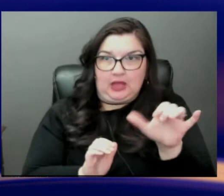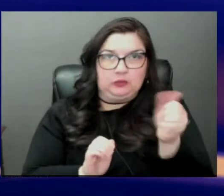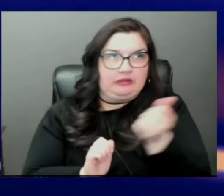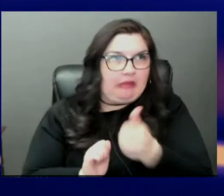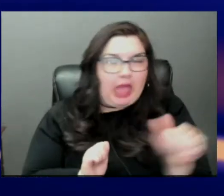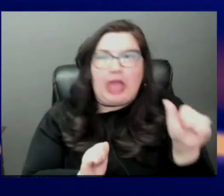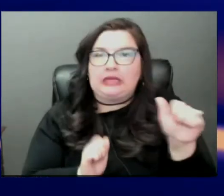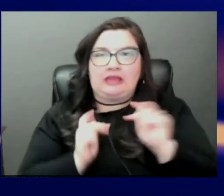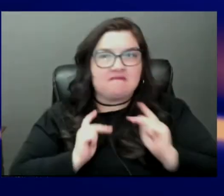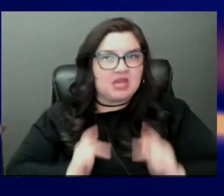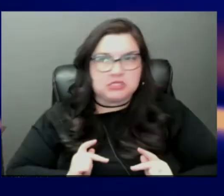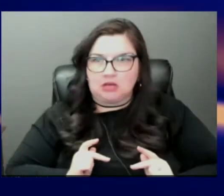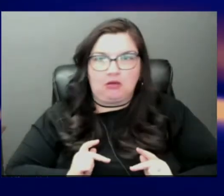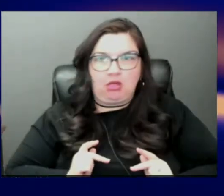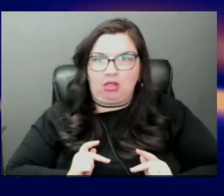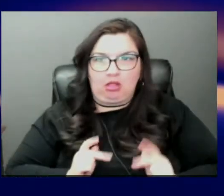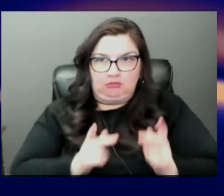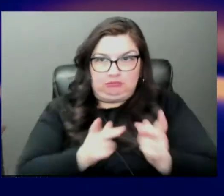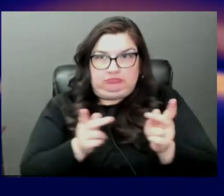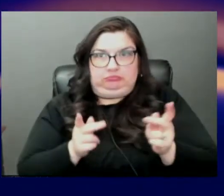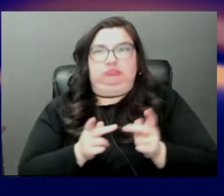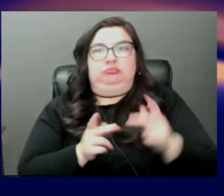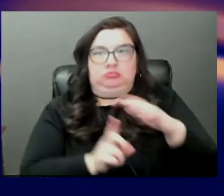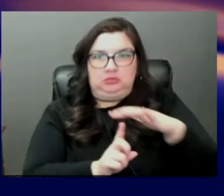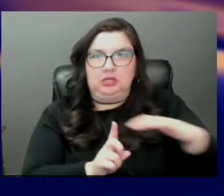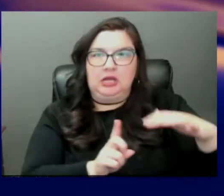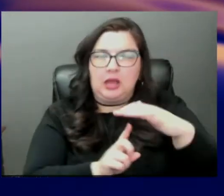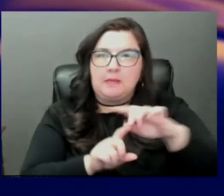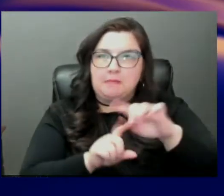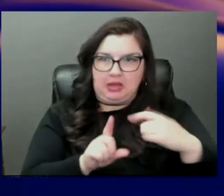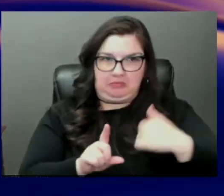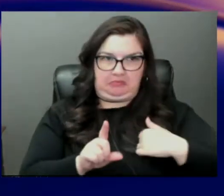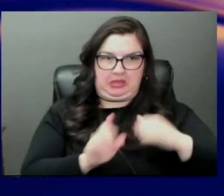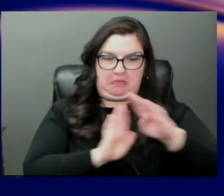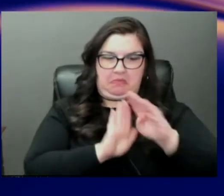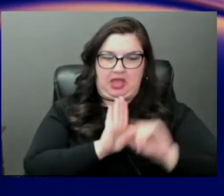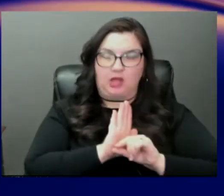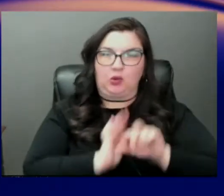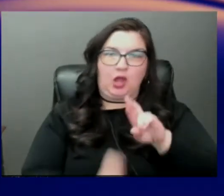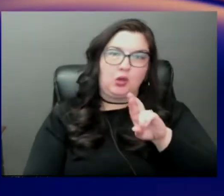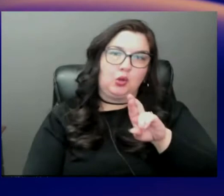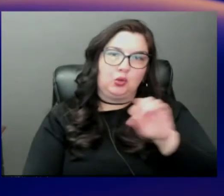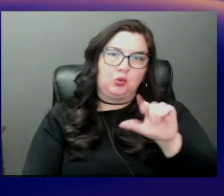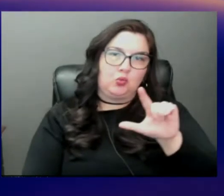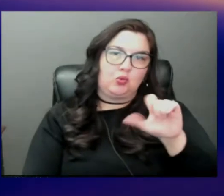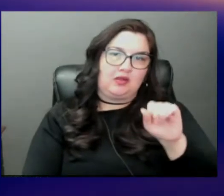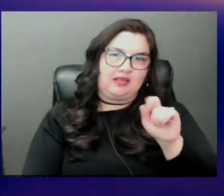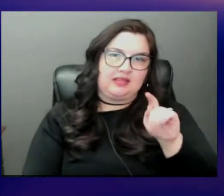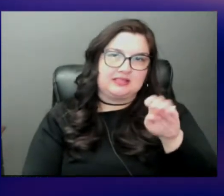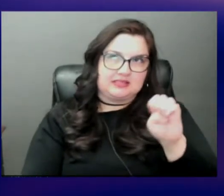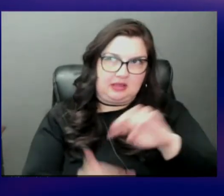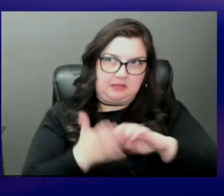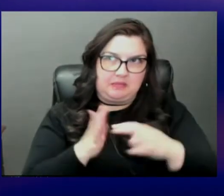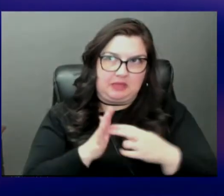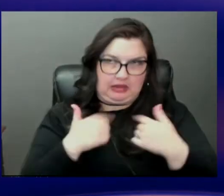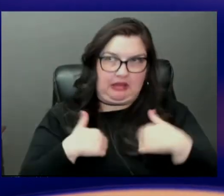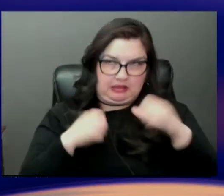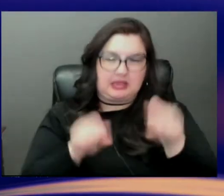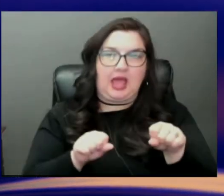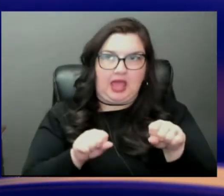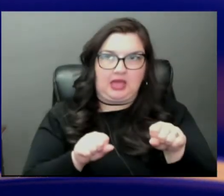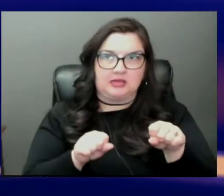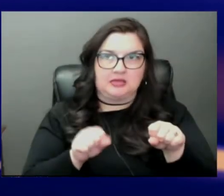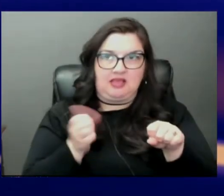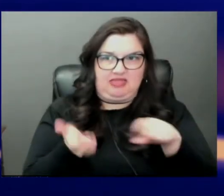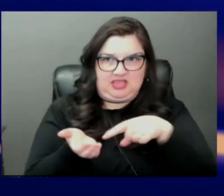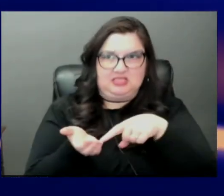and because I have a background in real estate, theoretically what I could do is I could take something like this